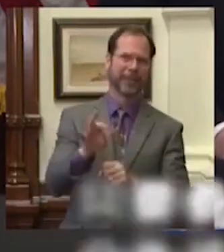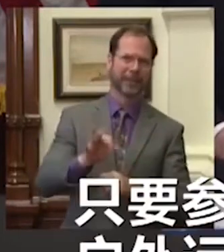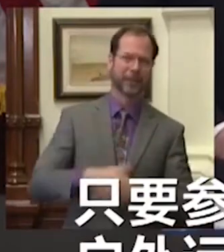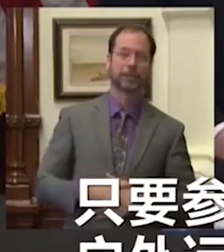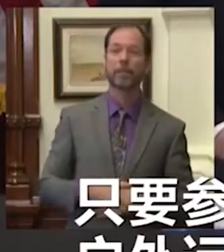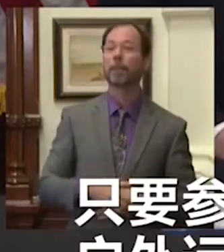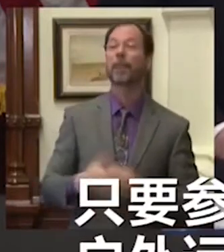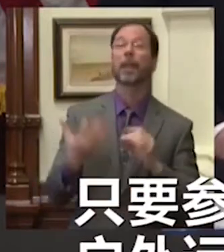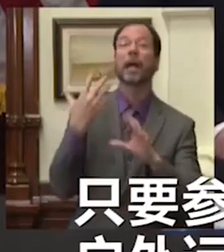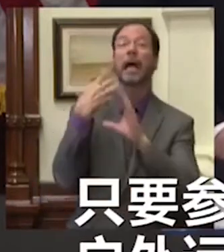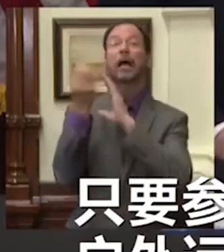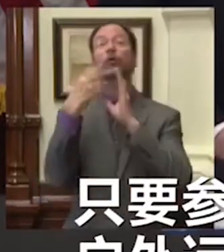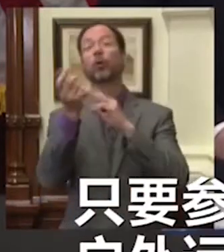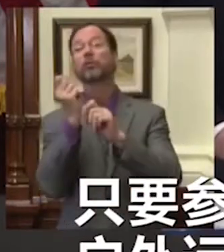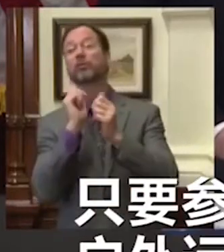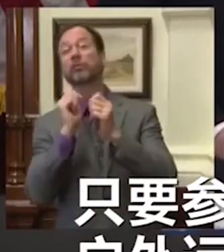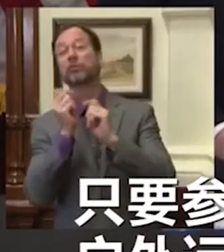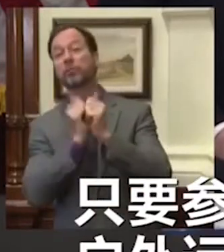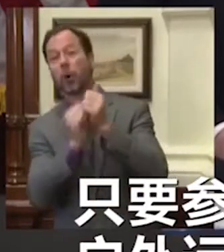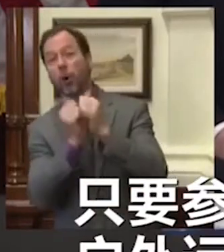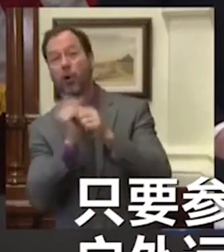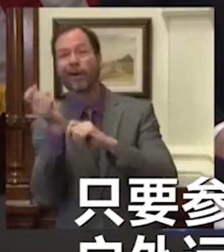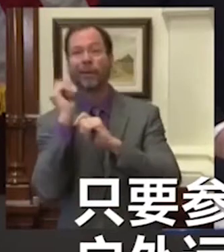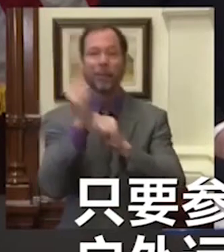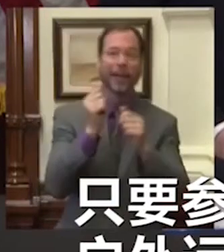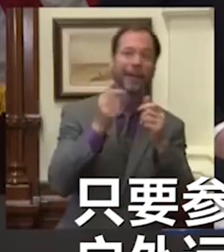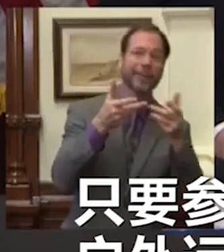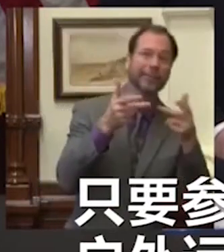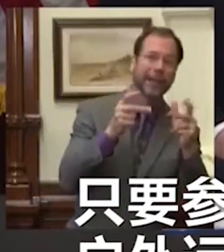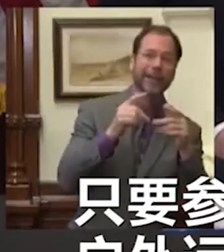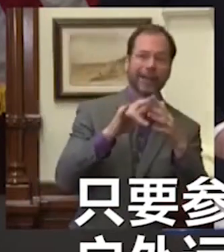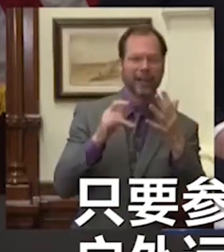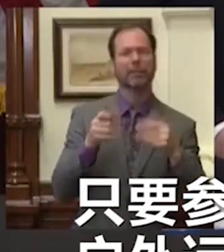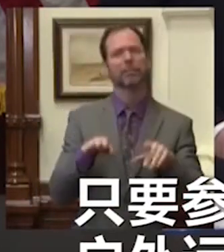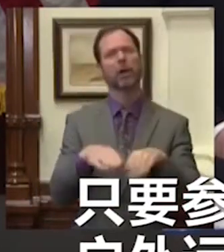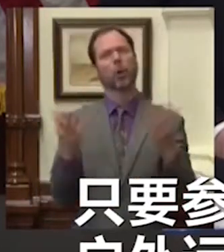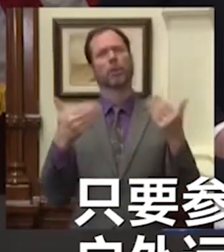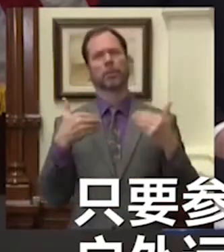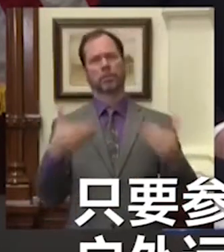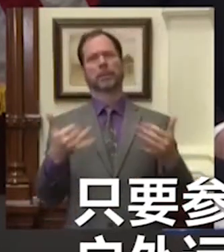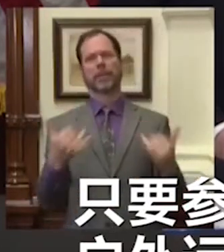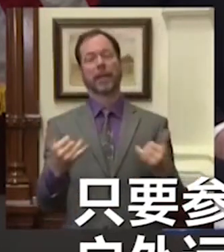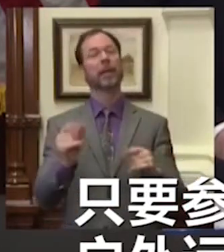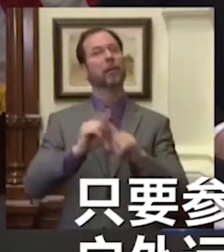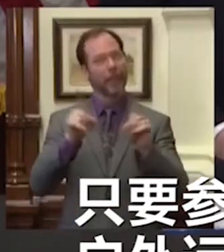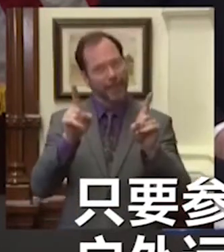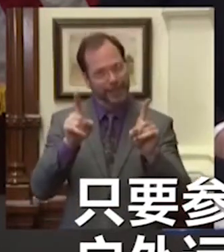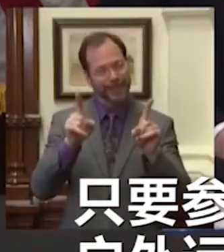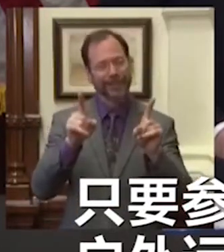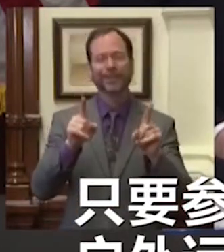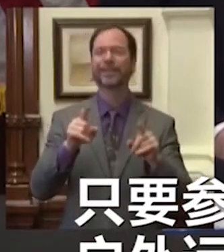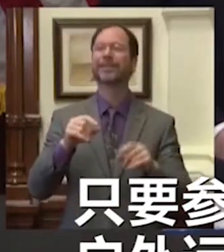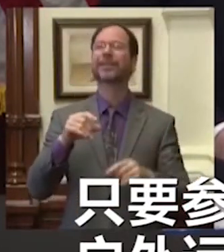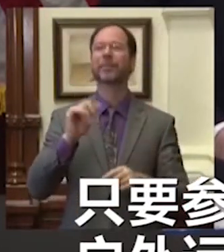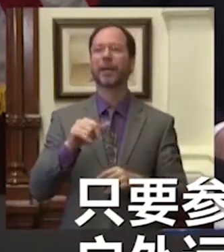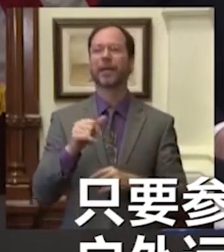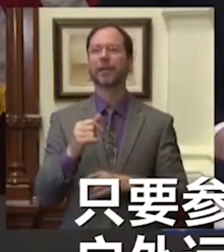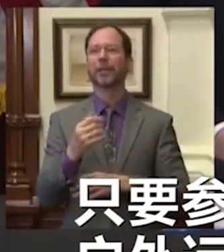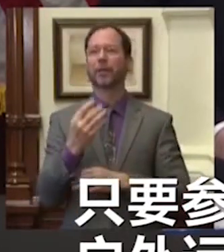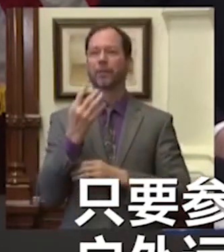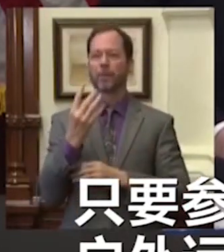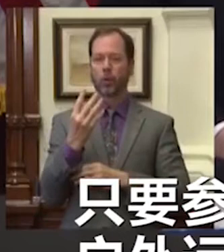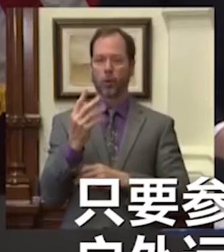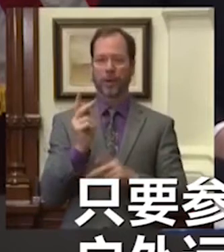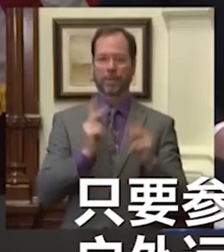Outdoor sports are also allowed at this time, so long, however, as it involves no more than 4 participants